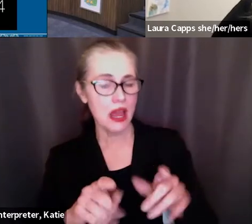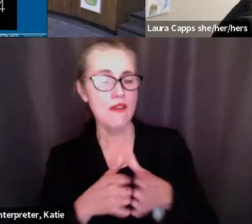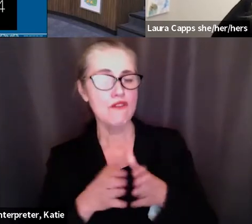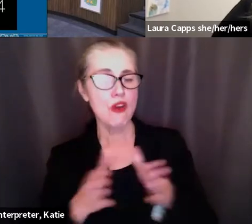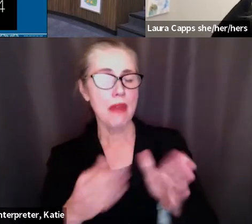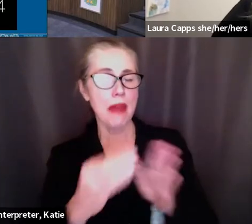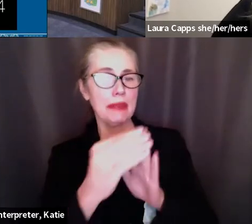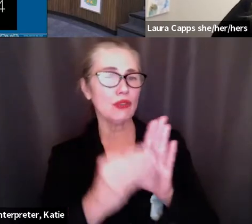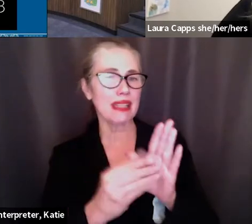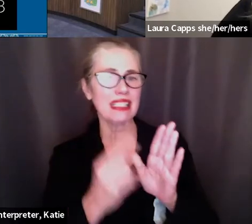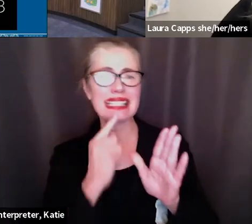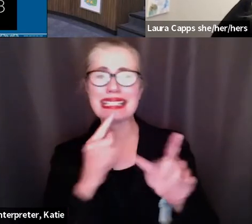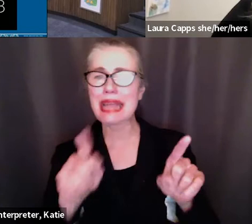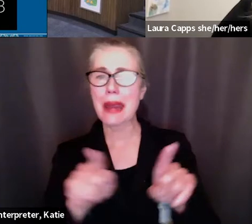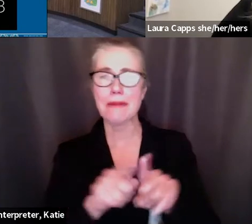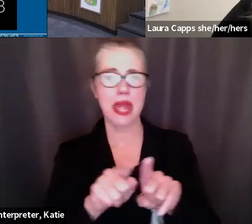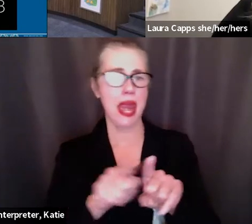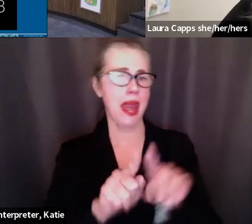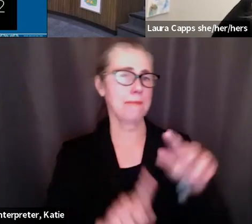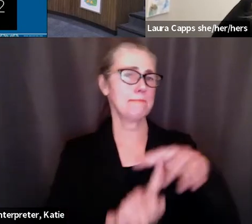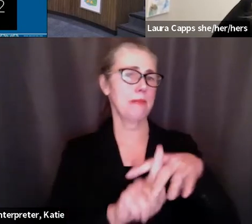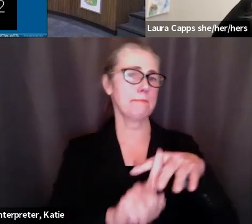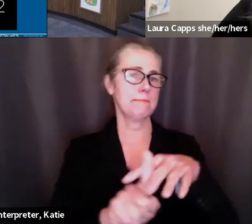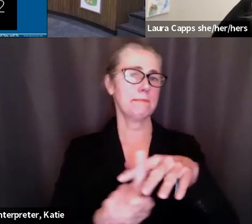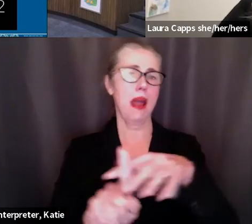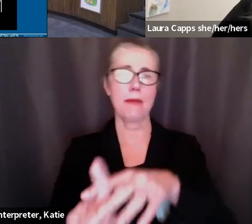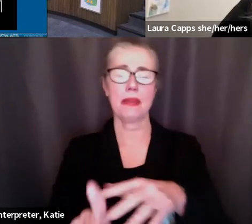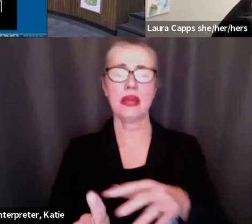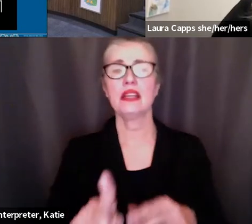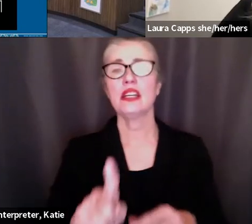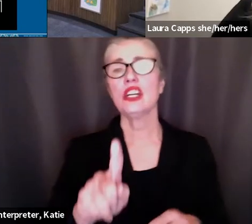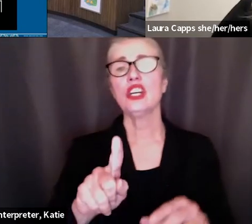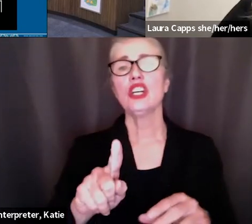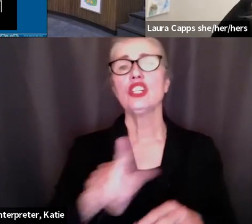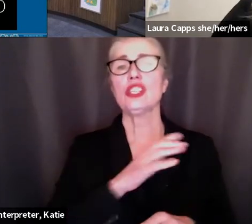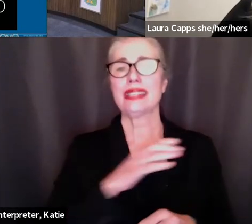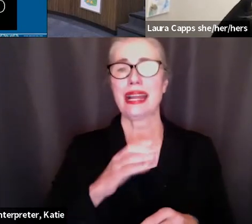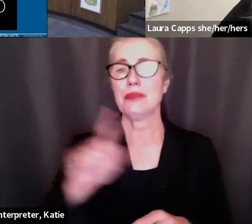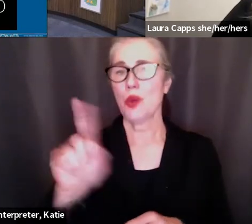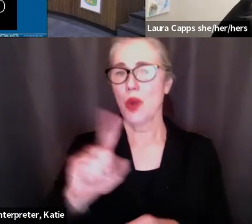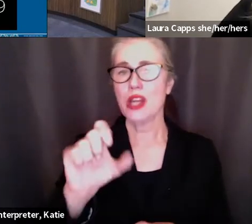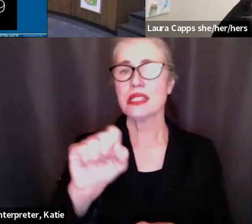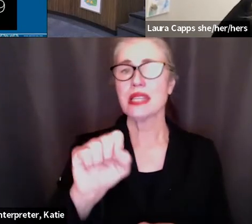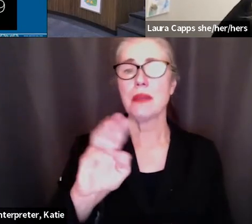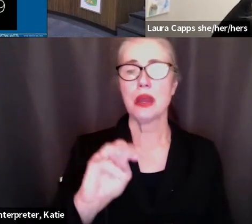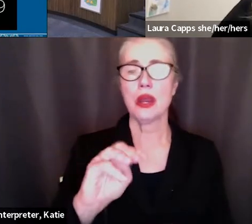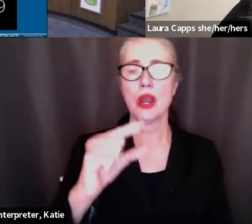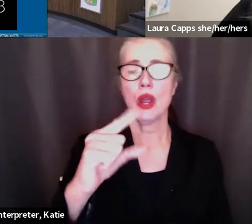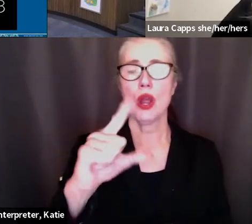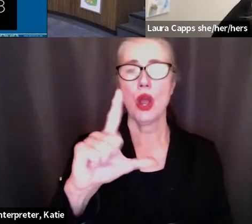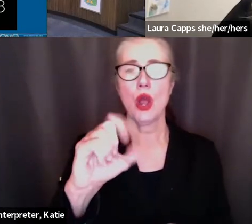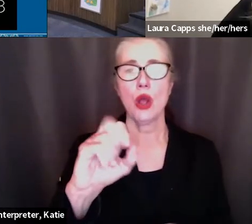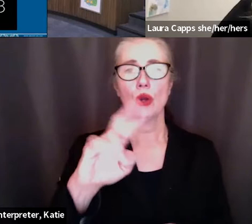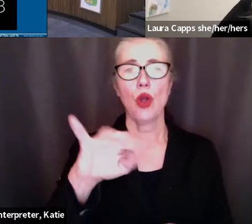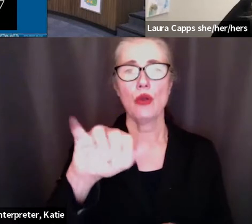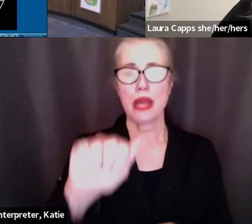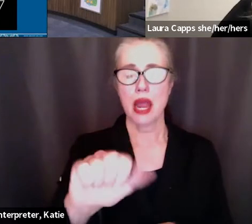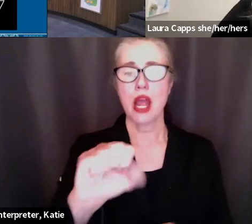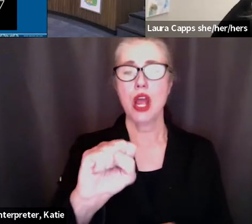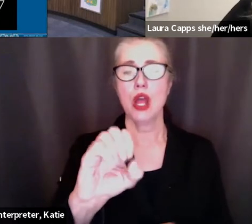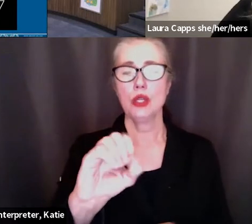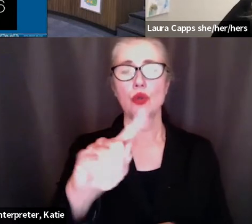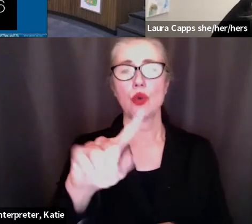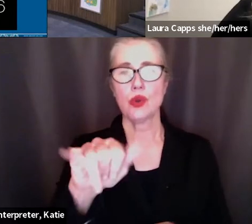up as it's speaking tonight um she's a a council member up in santa maria gloria soto that was who